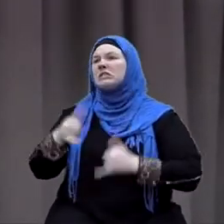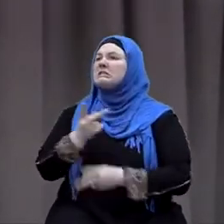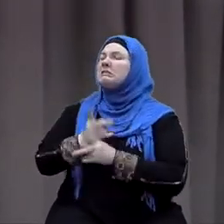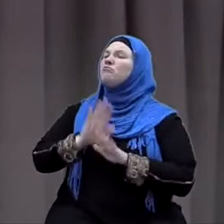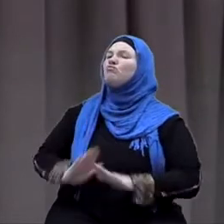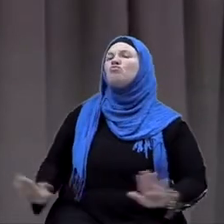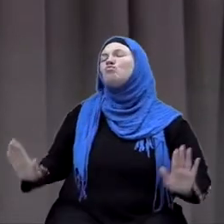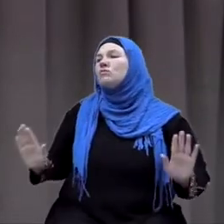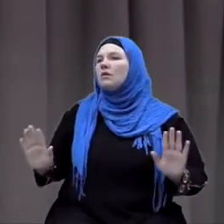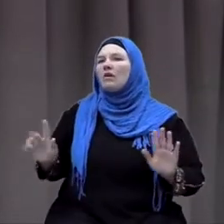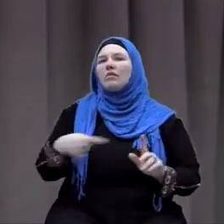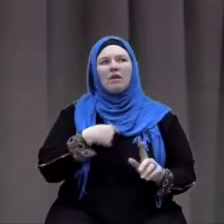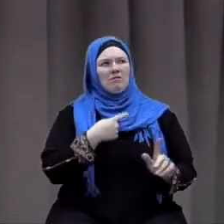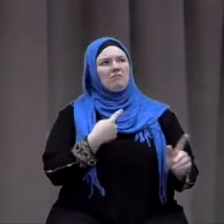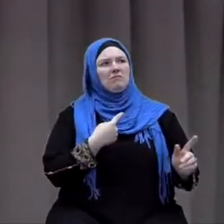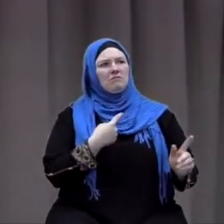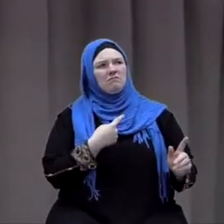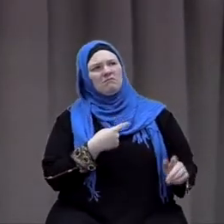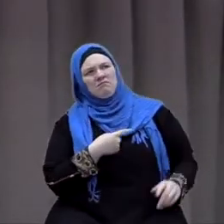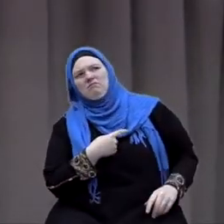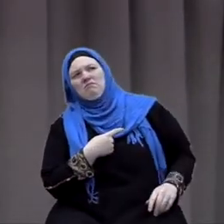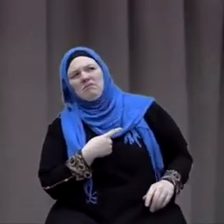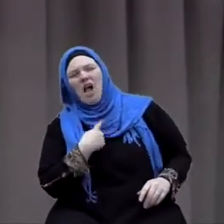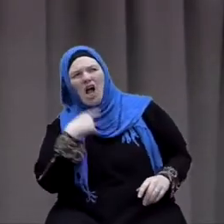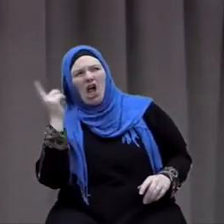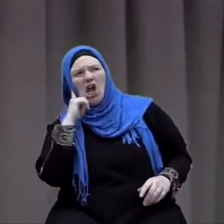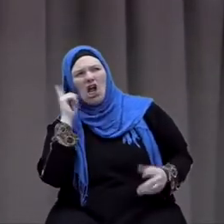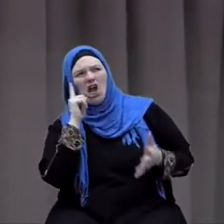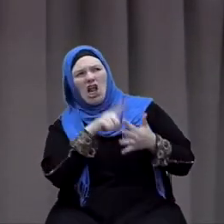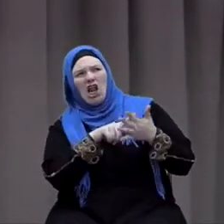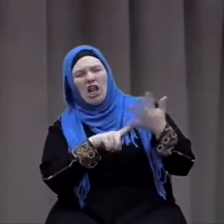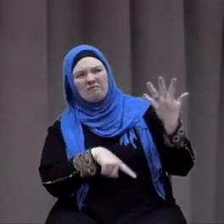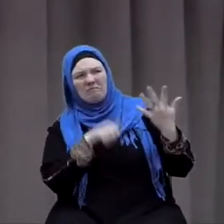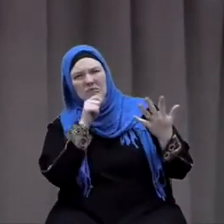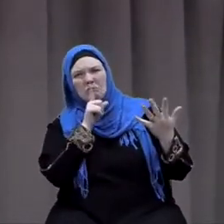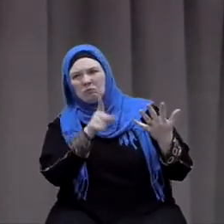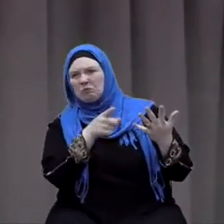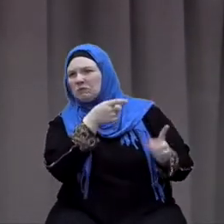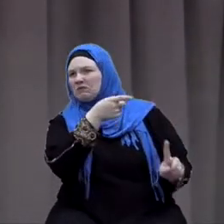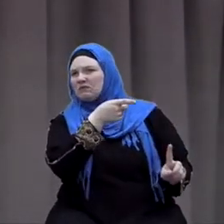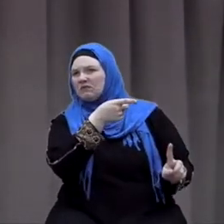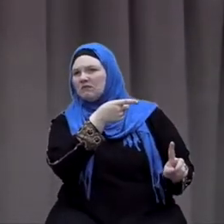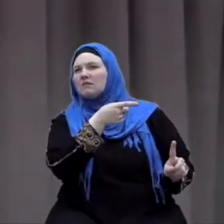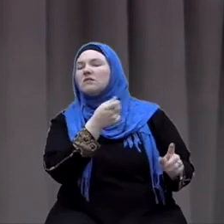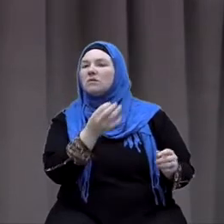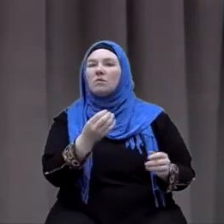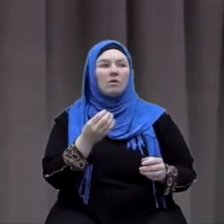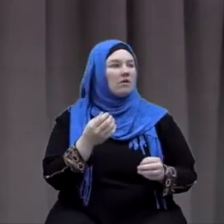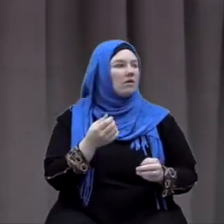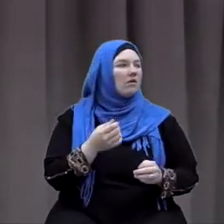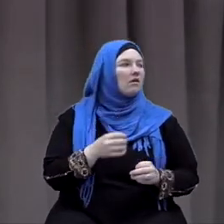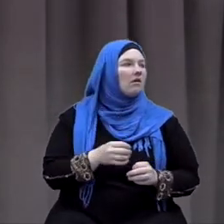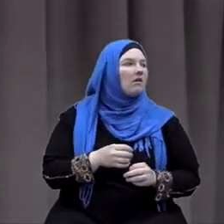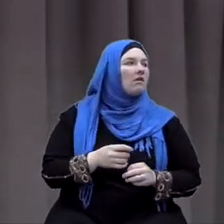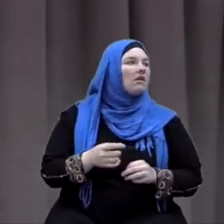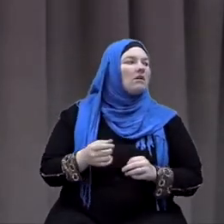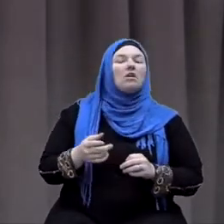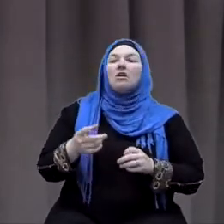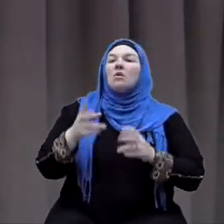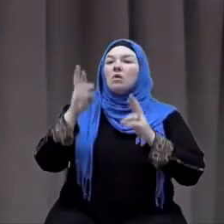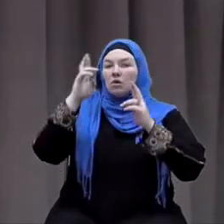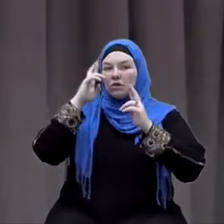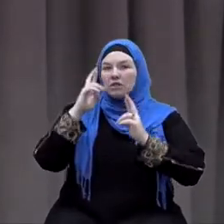much distance do we need to go before we are all, every one of us, an effective